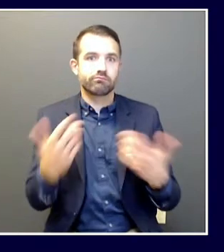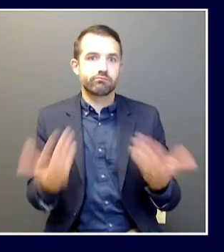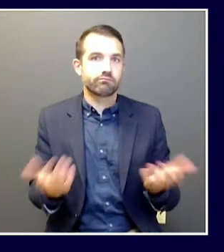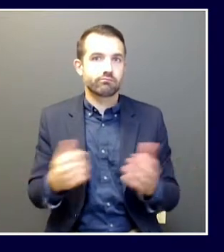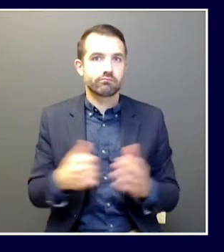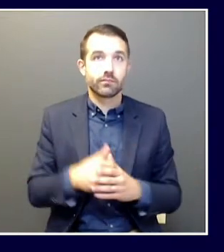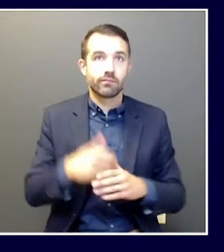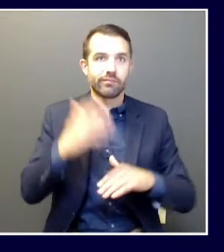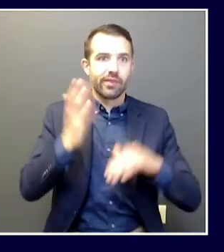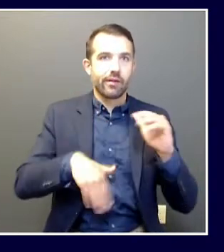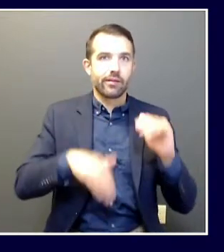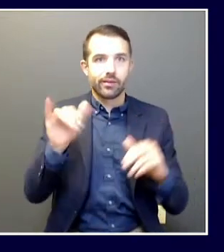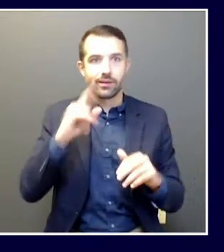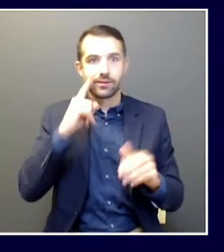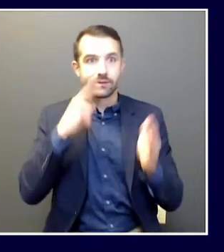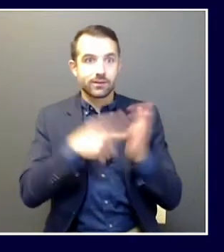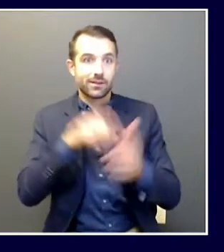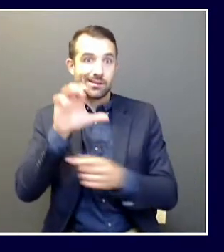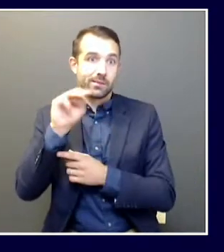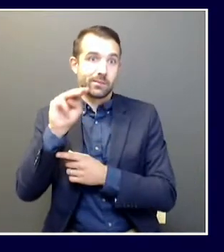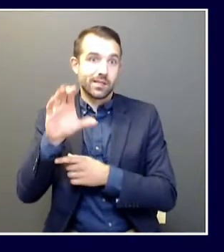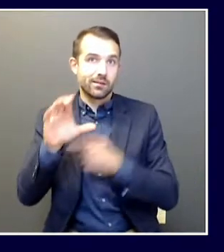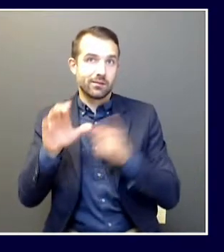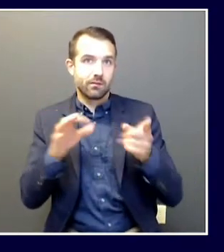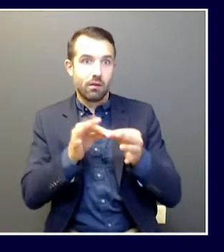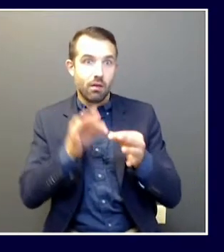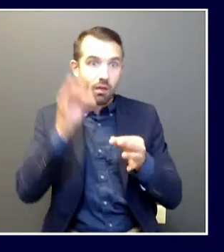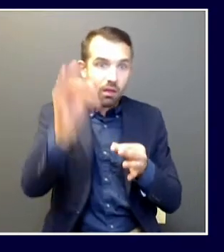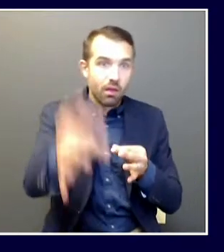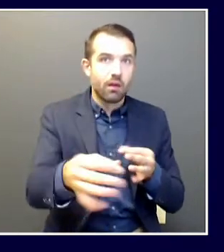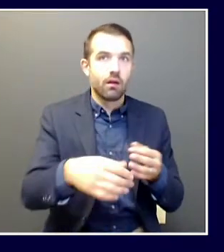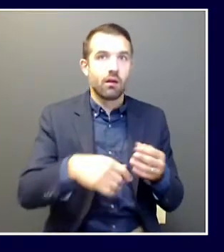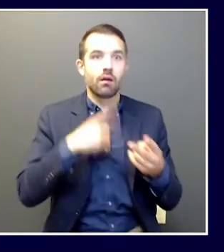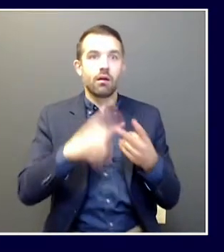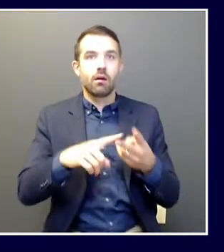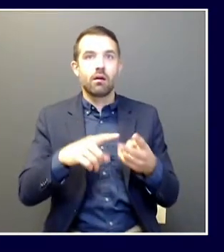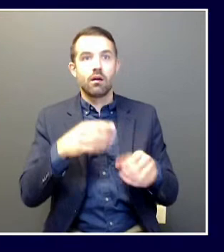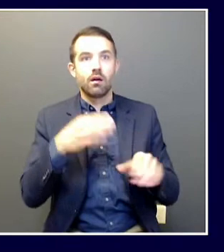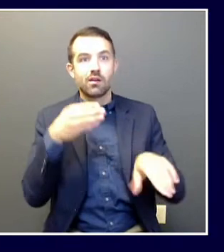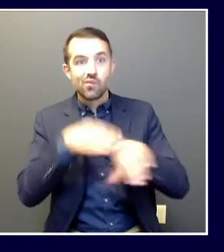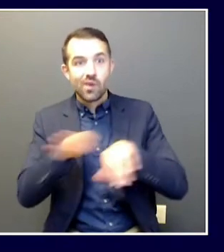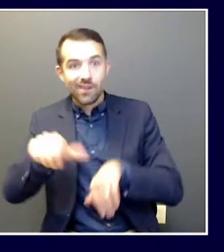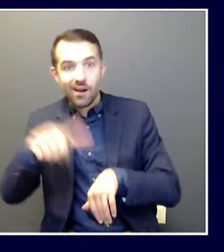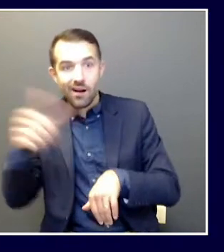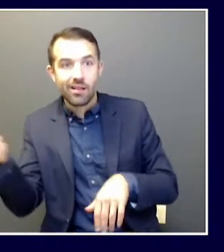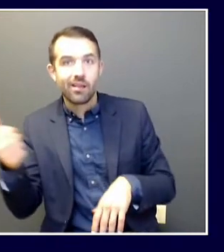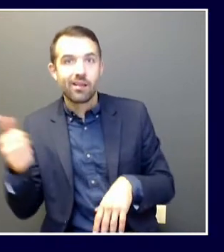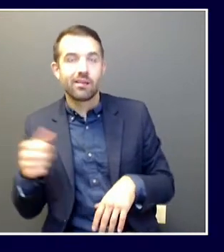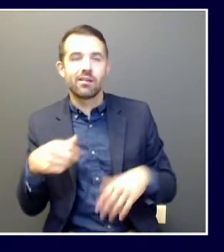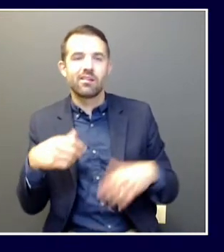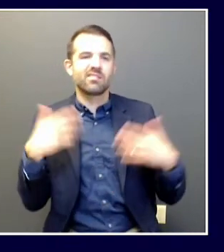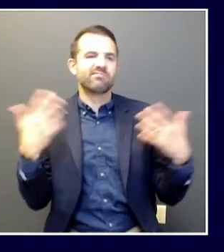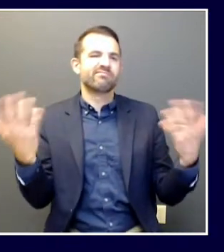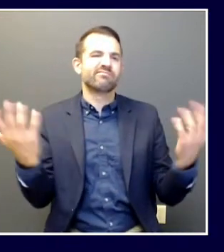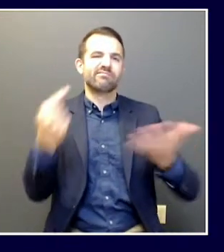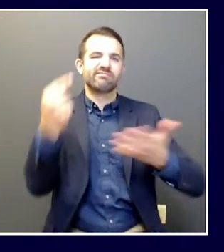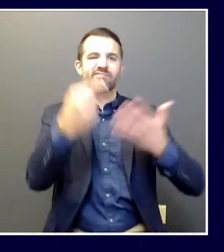will they be closer to CMMC? You probably have some idea of like what's in store for some of the other